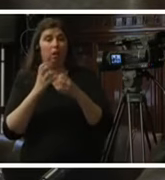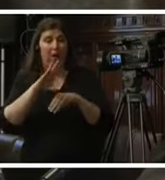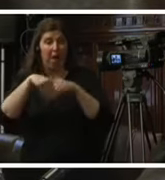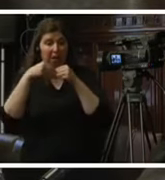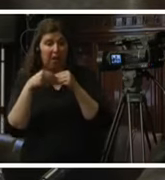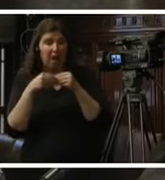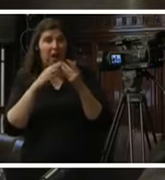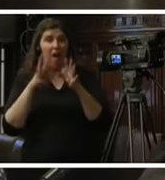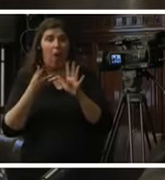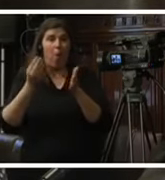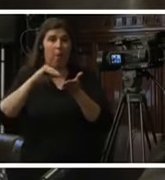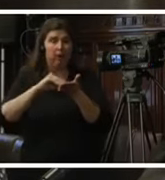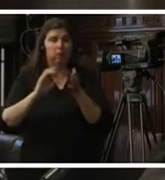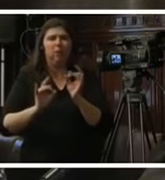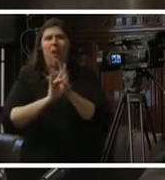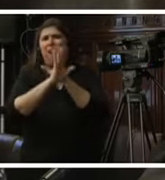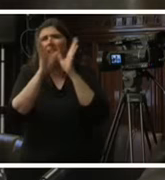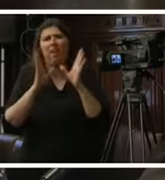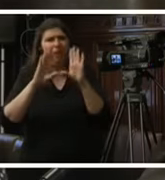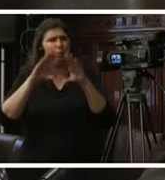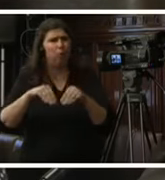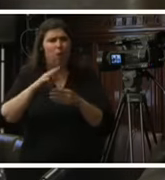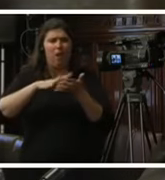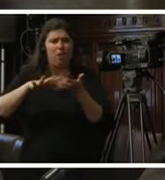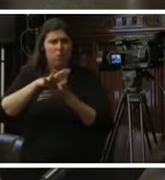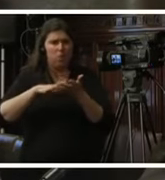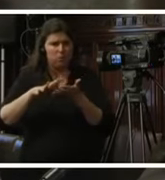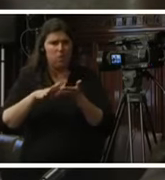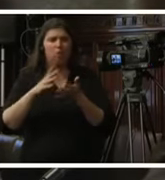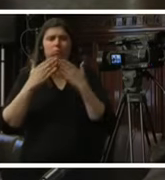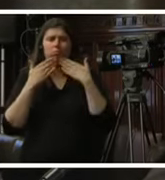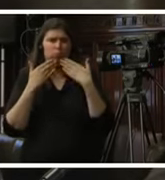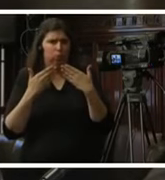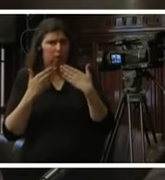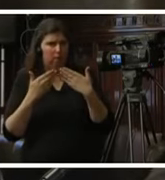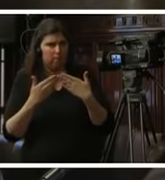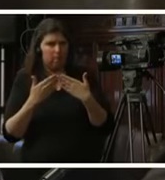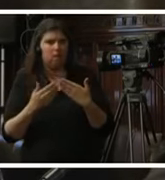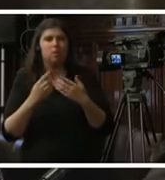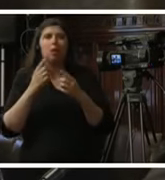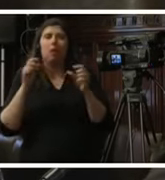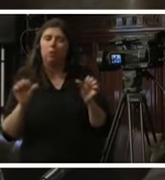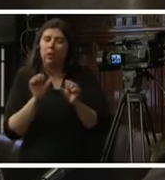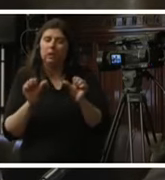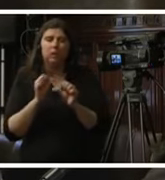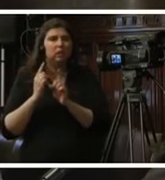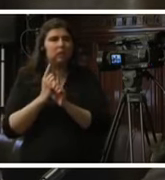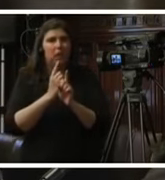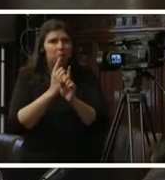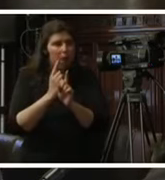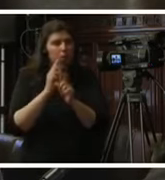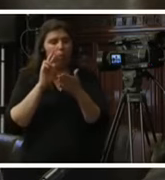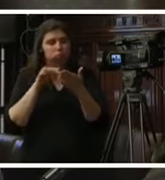analyze the entire situation and that we will follow this matter avidly